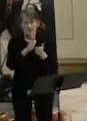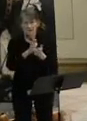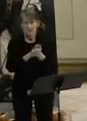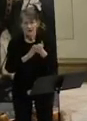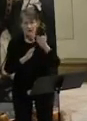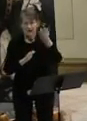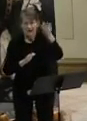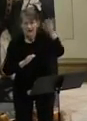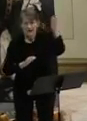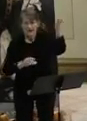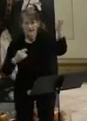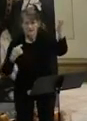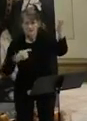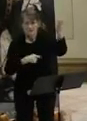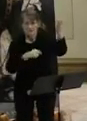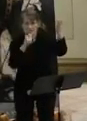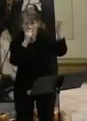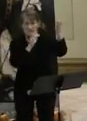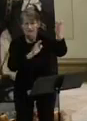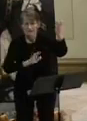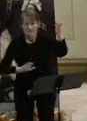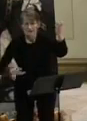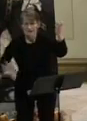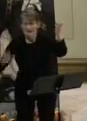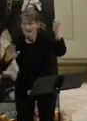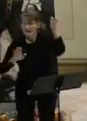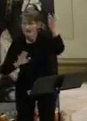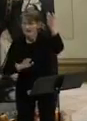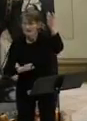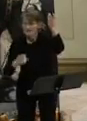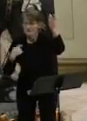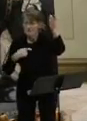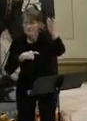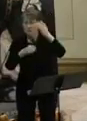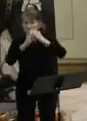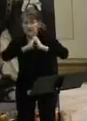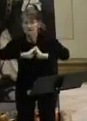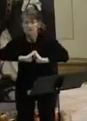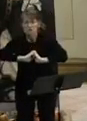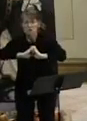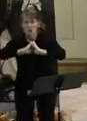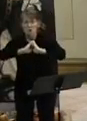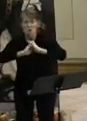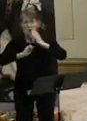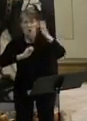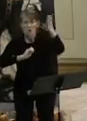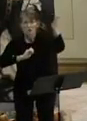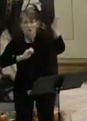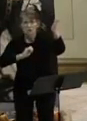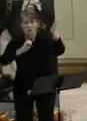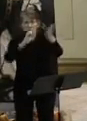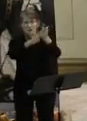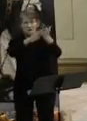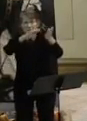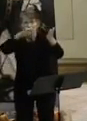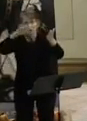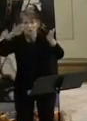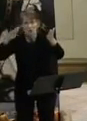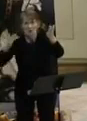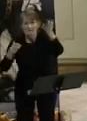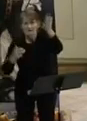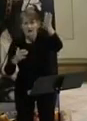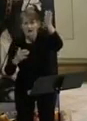goodwill. We praise you, we bless you, we adore you,